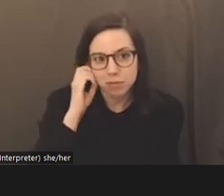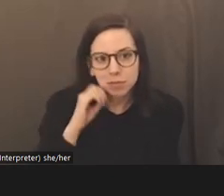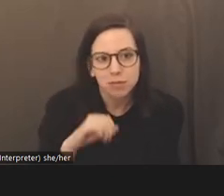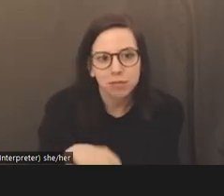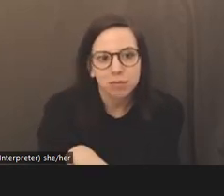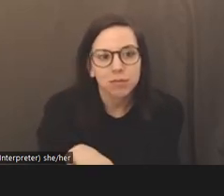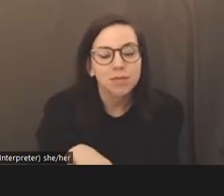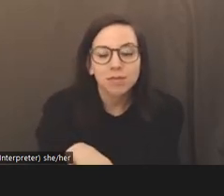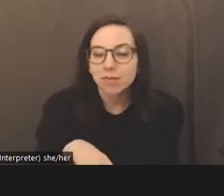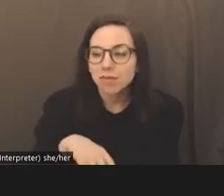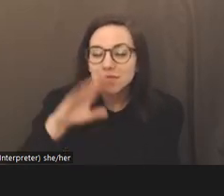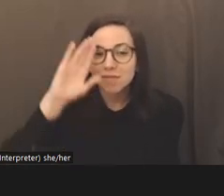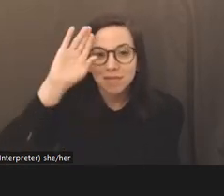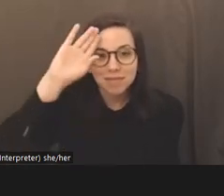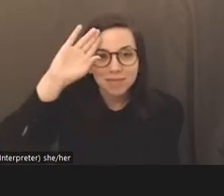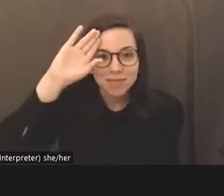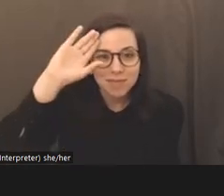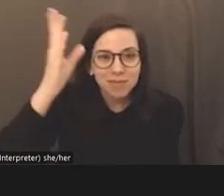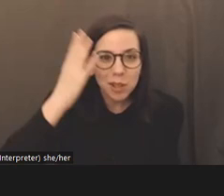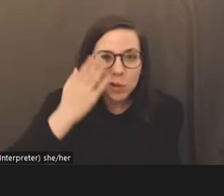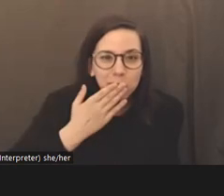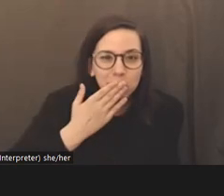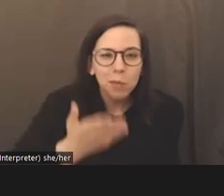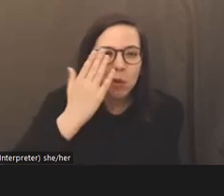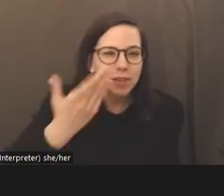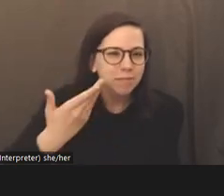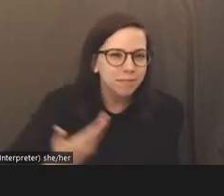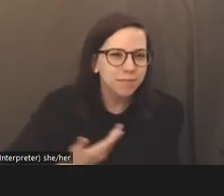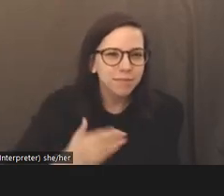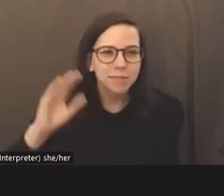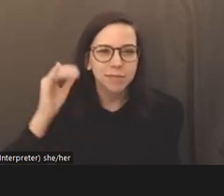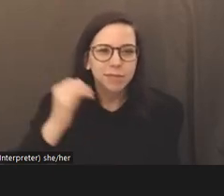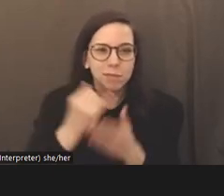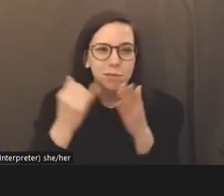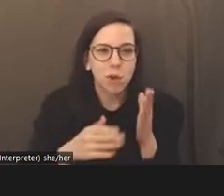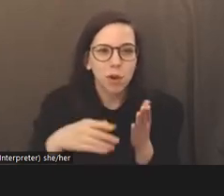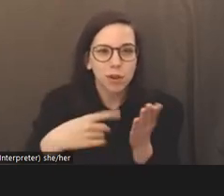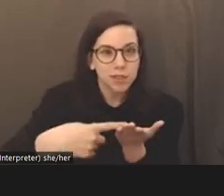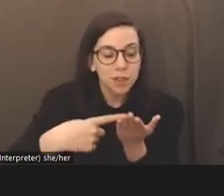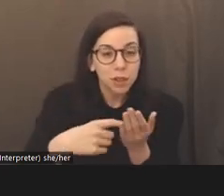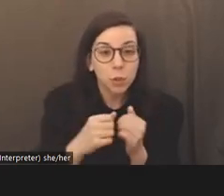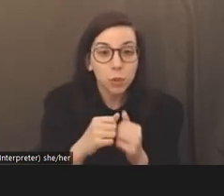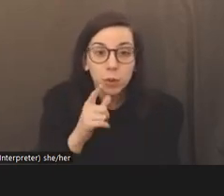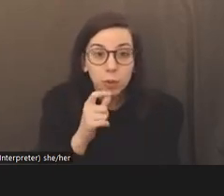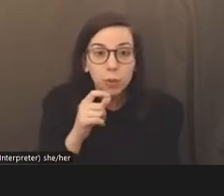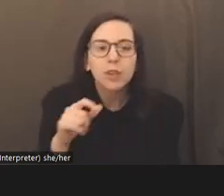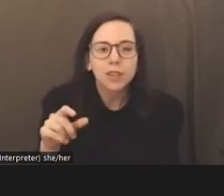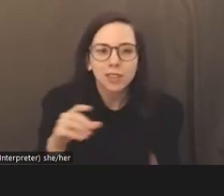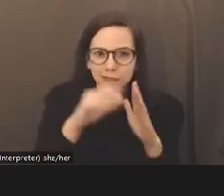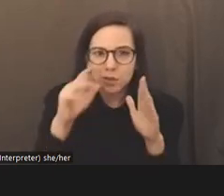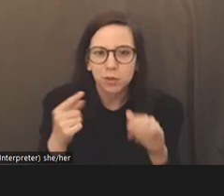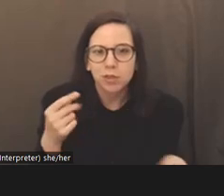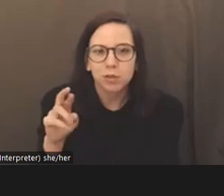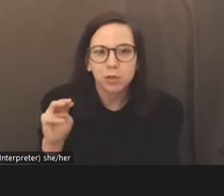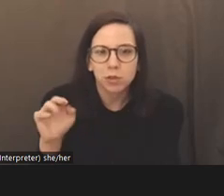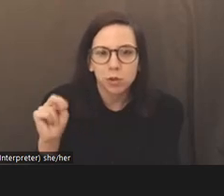Well, good morning, everyone, and welcome to our artist talk today with the students from Truman College and